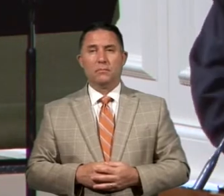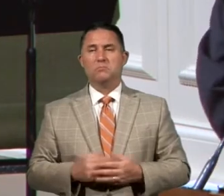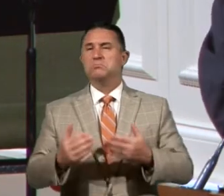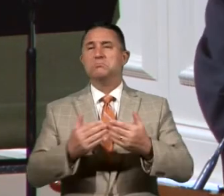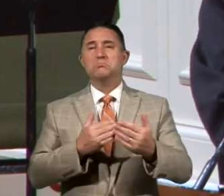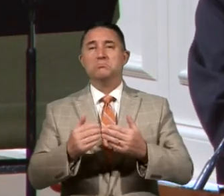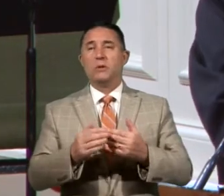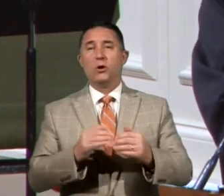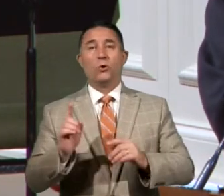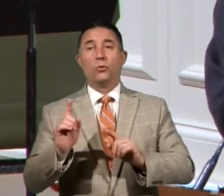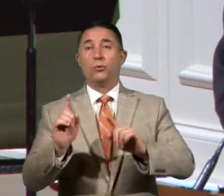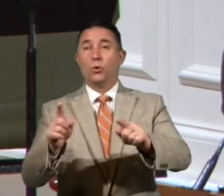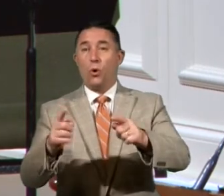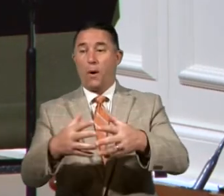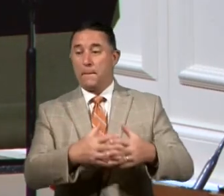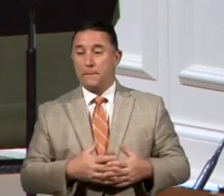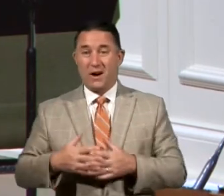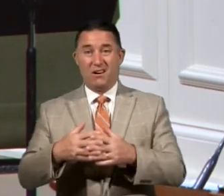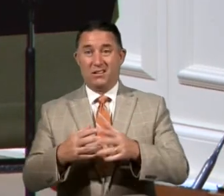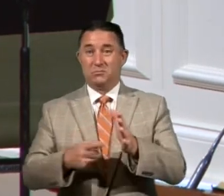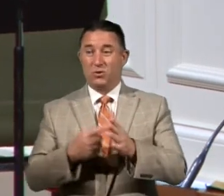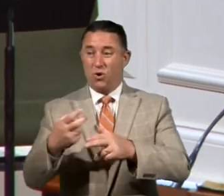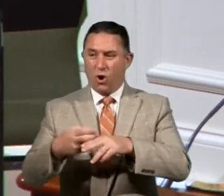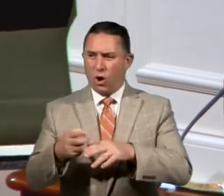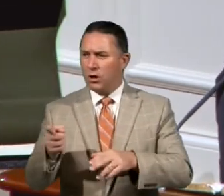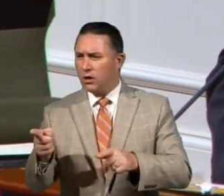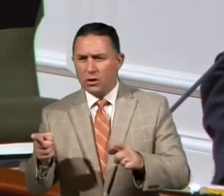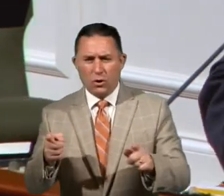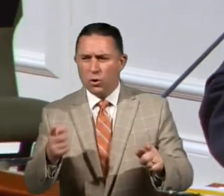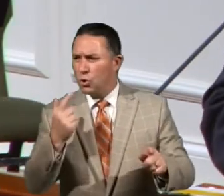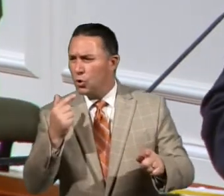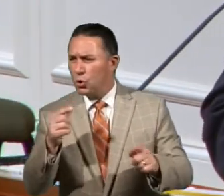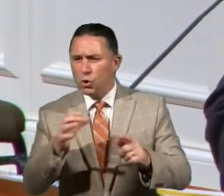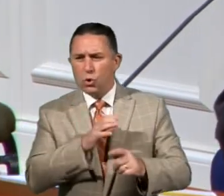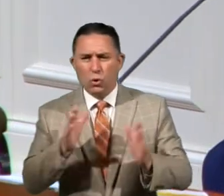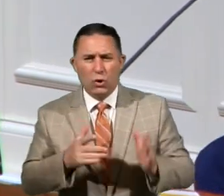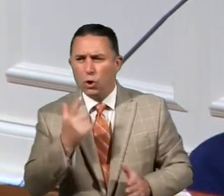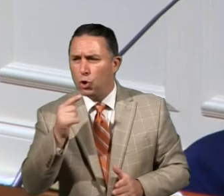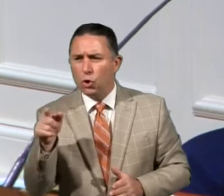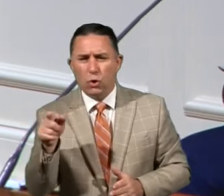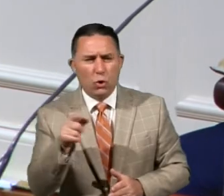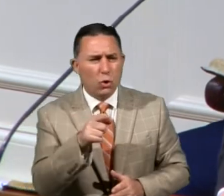Doesn't matter where you go in America, it's sometimes hard to figure out who the Christians are.